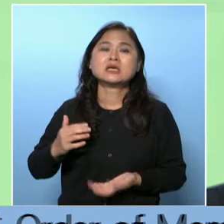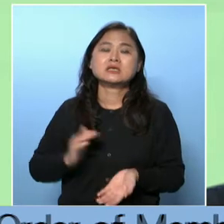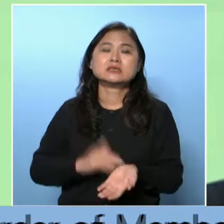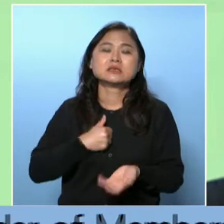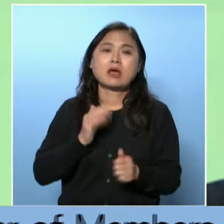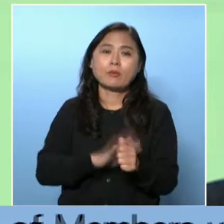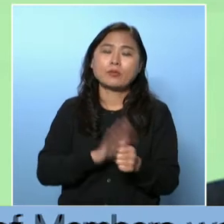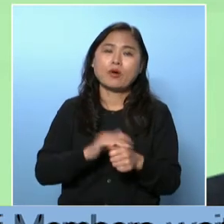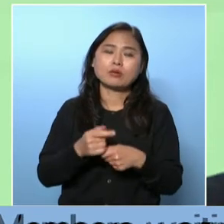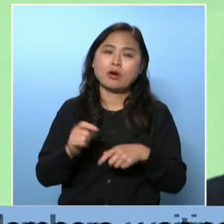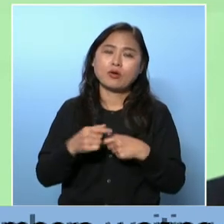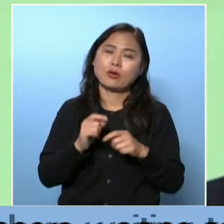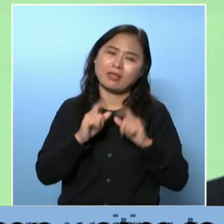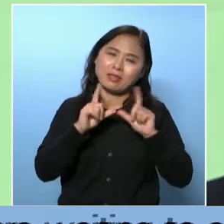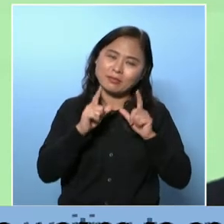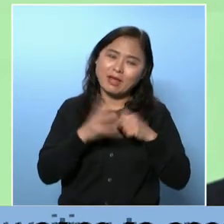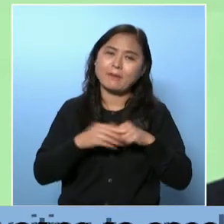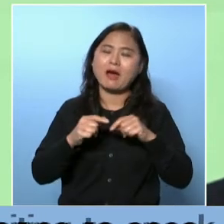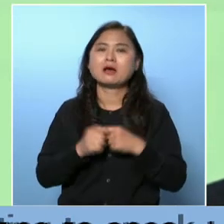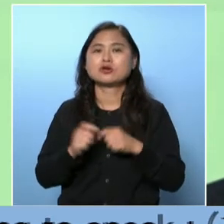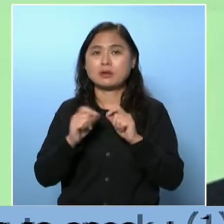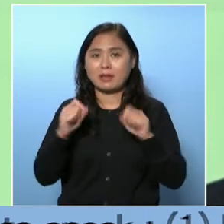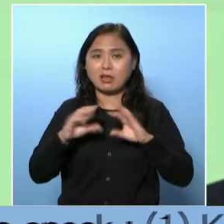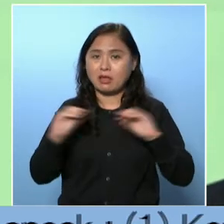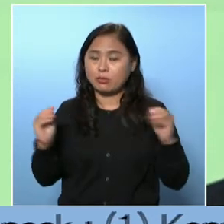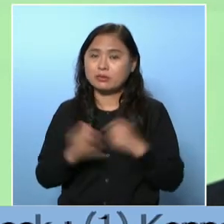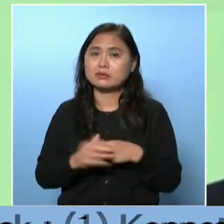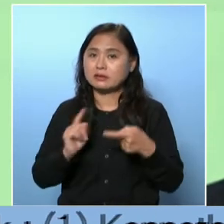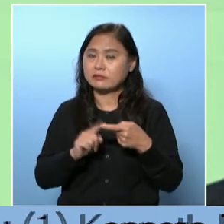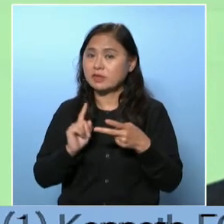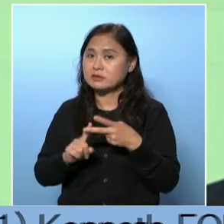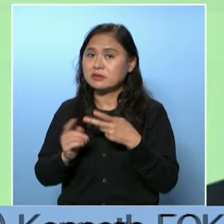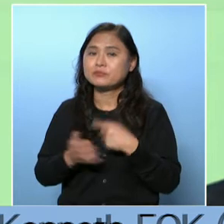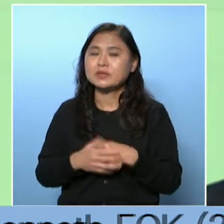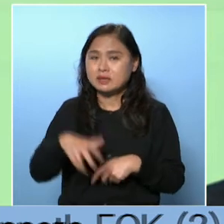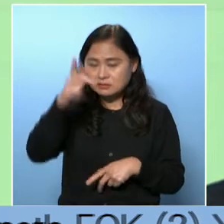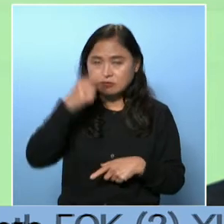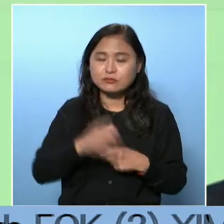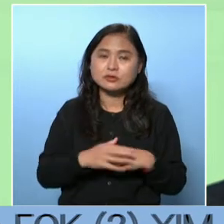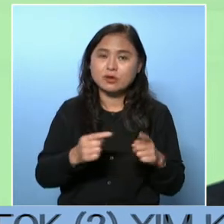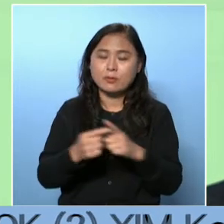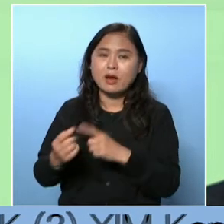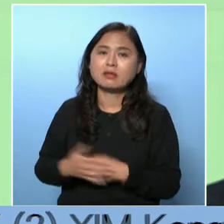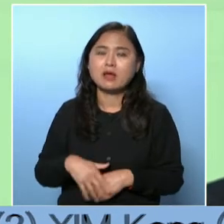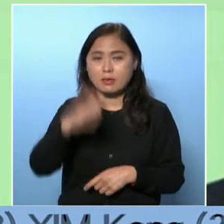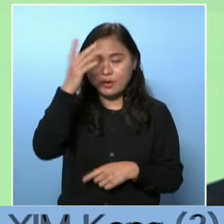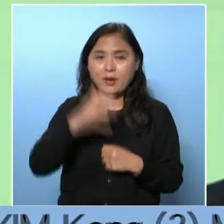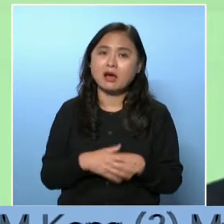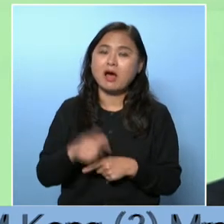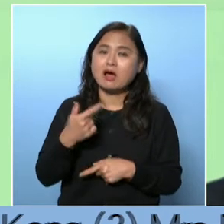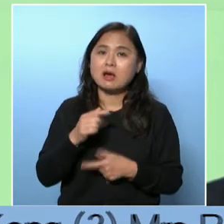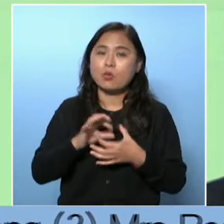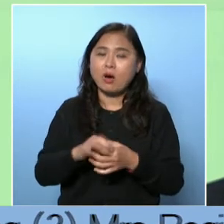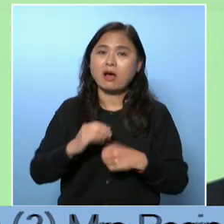help. So that's the first point. Second point, in order to allow people